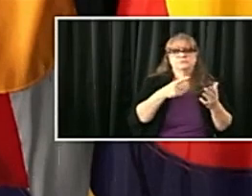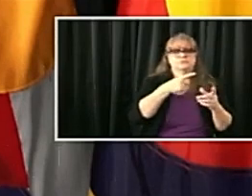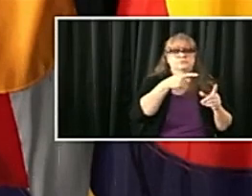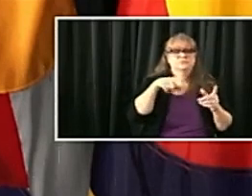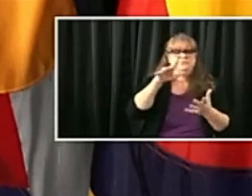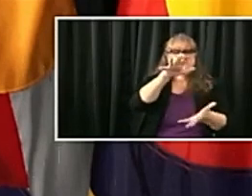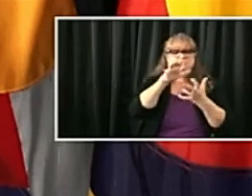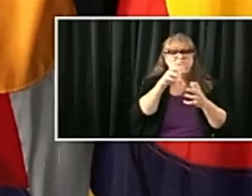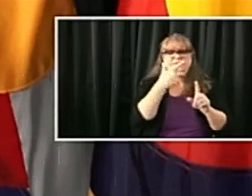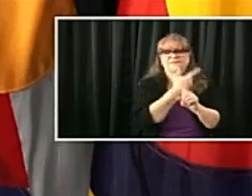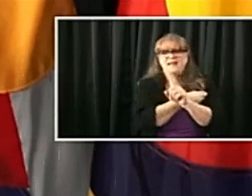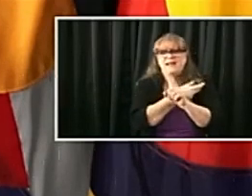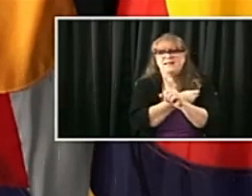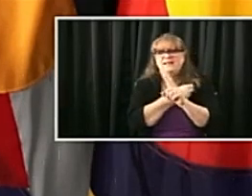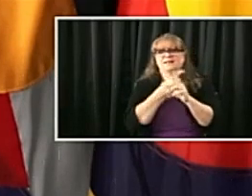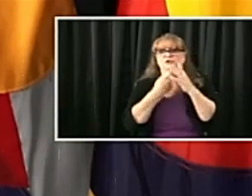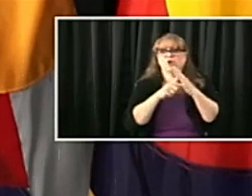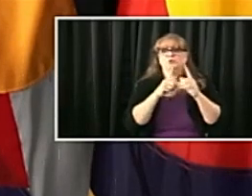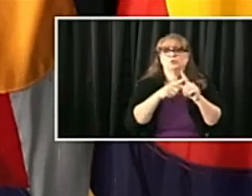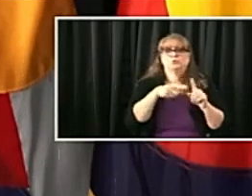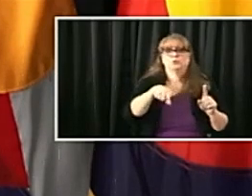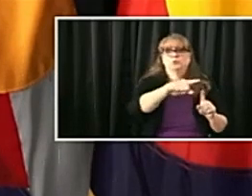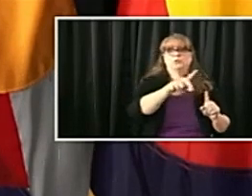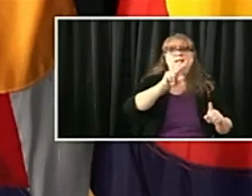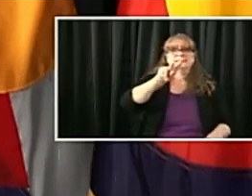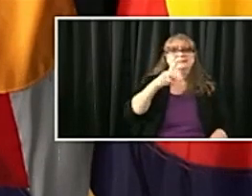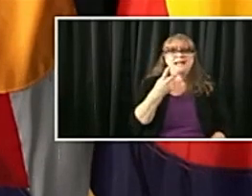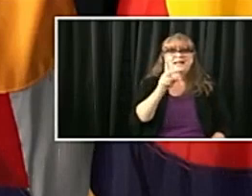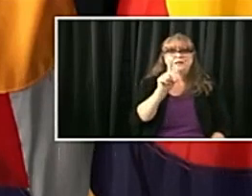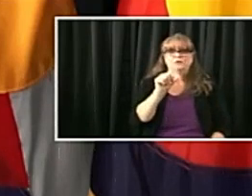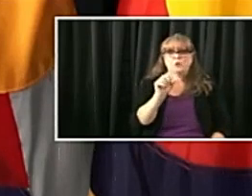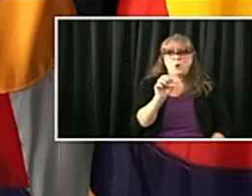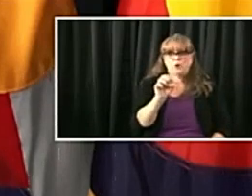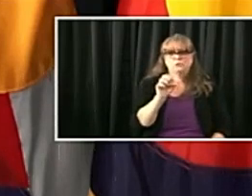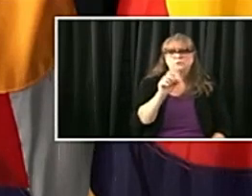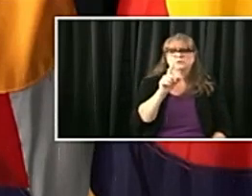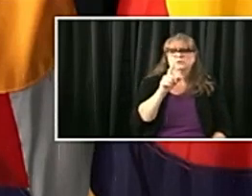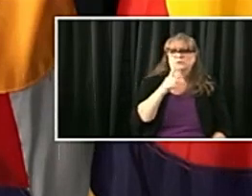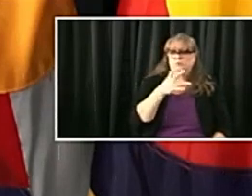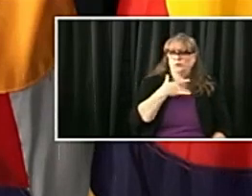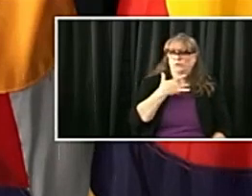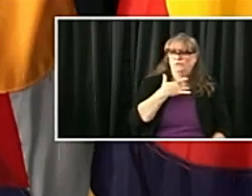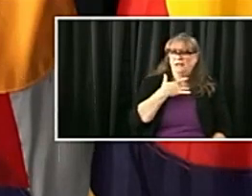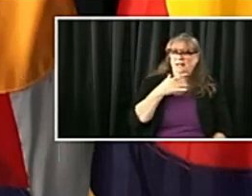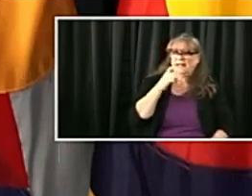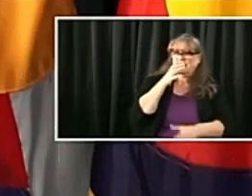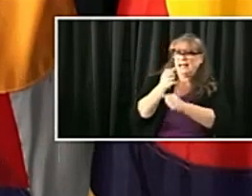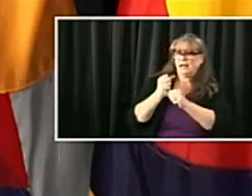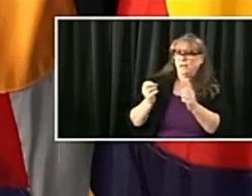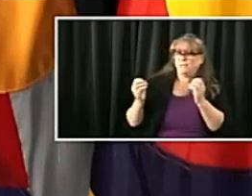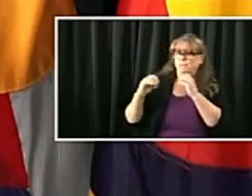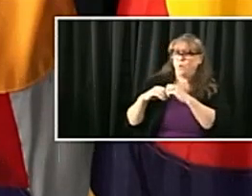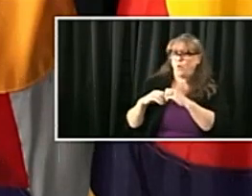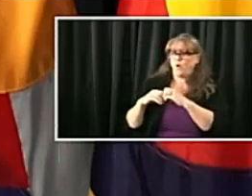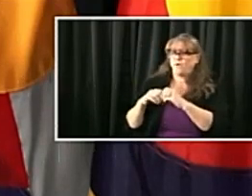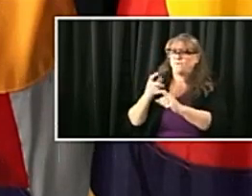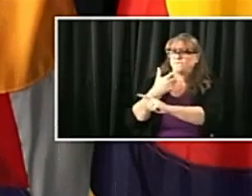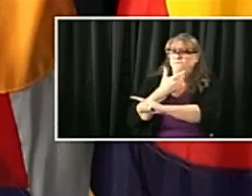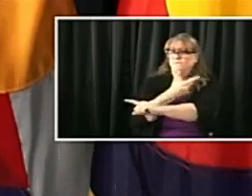doses, and that you're confident that those scheduled for second doses will keep their appointments. But if there's a continued shortage, can you kind of go into if